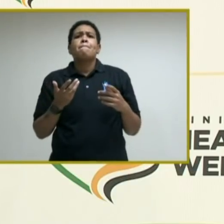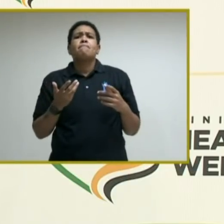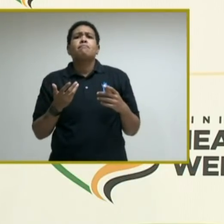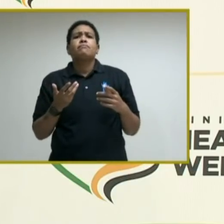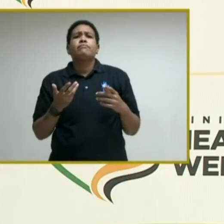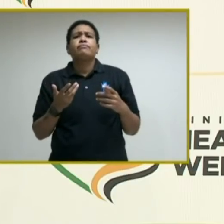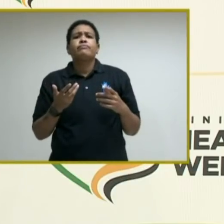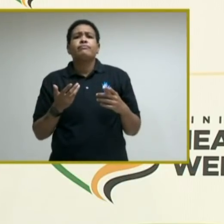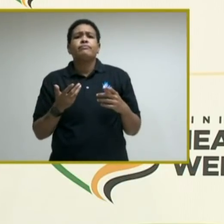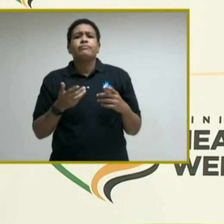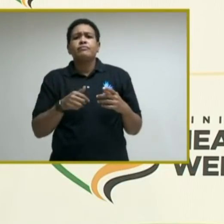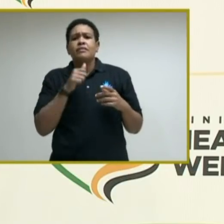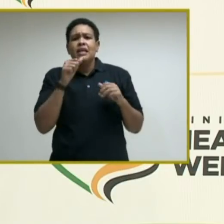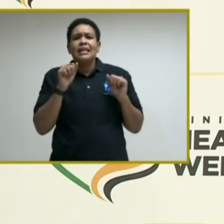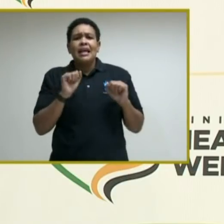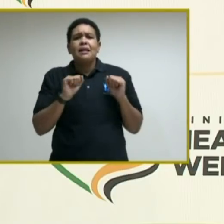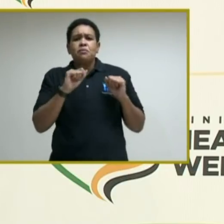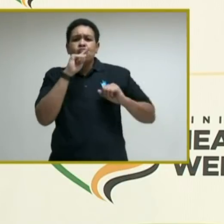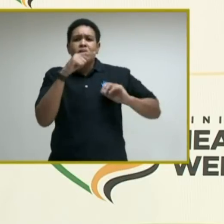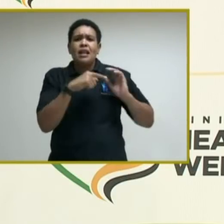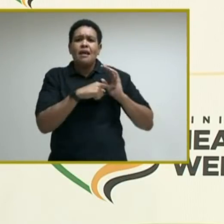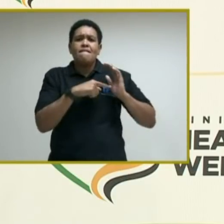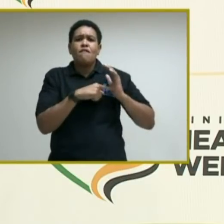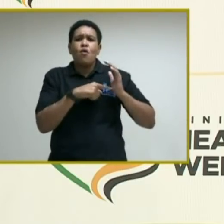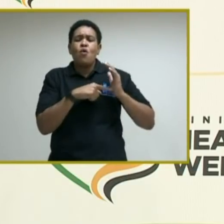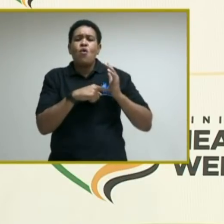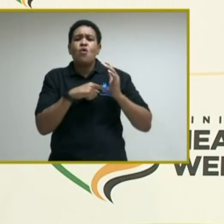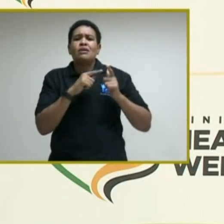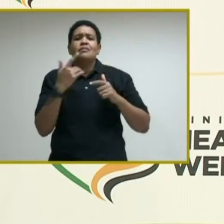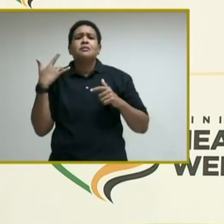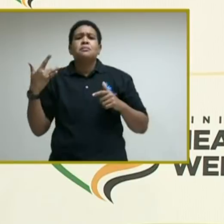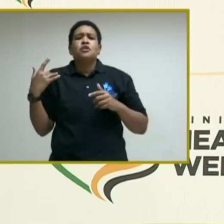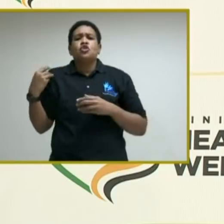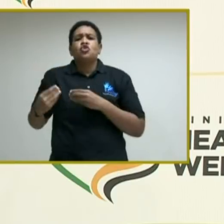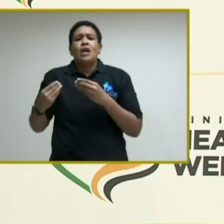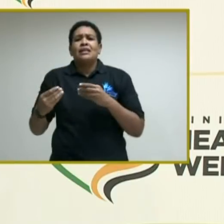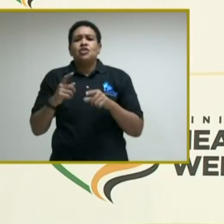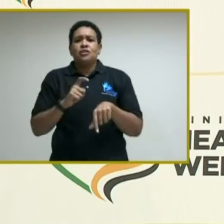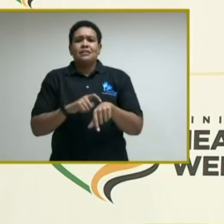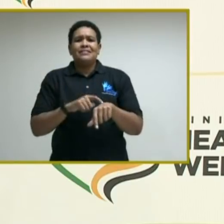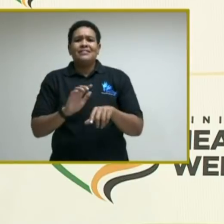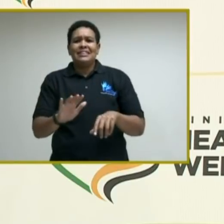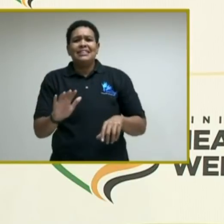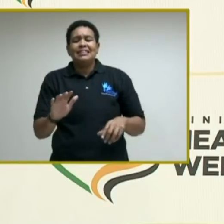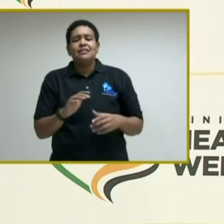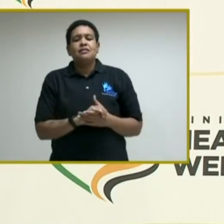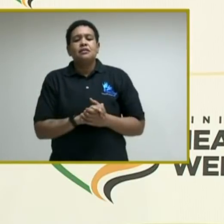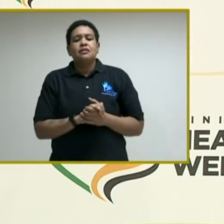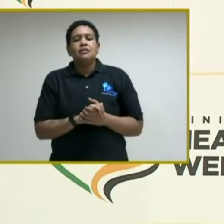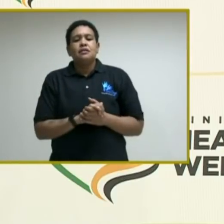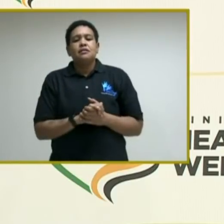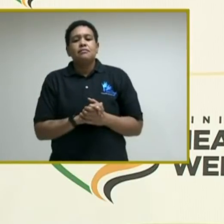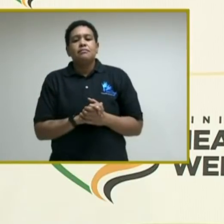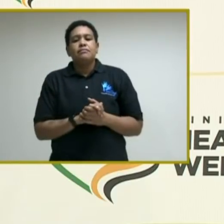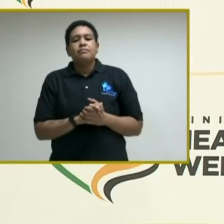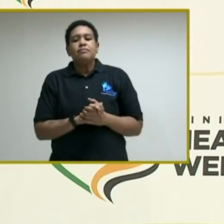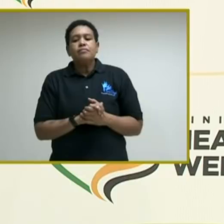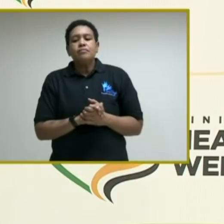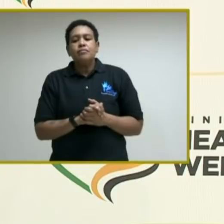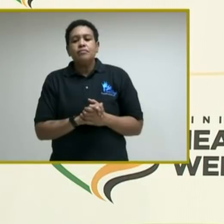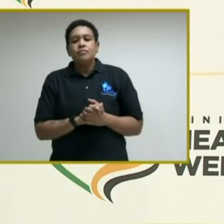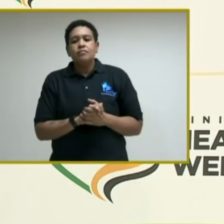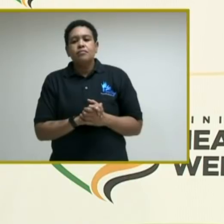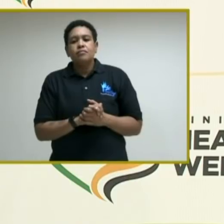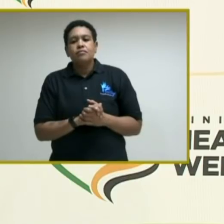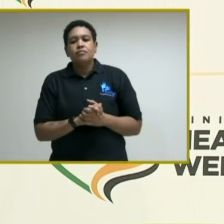to not be able to afford the traditions of the season, as we have had